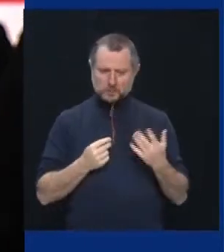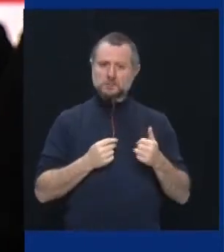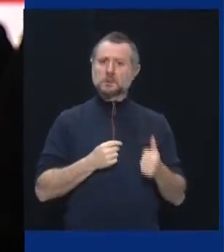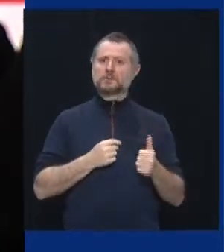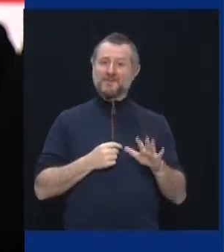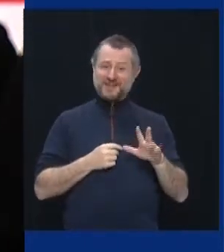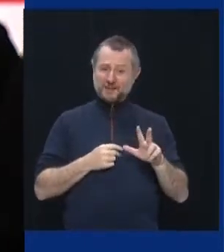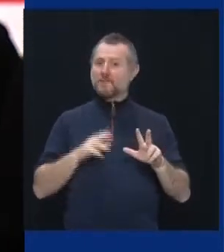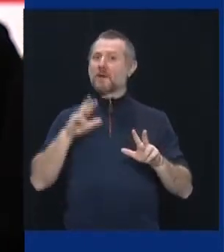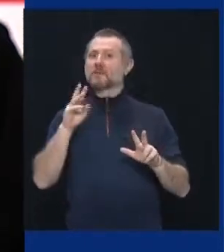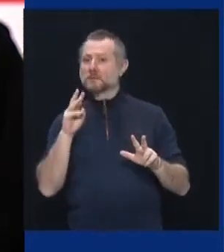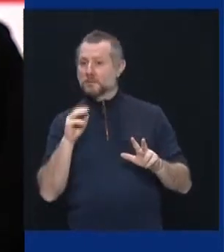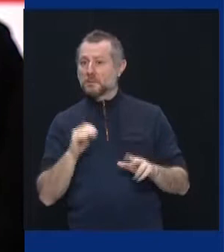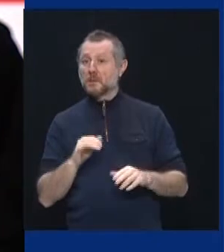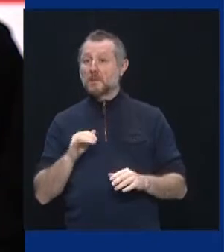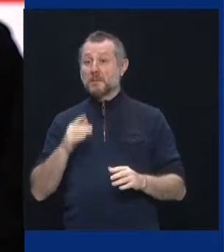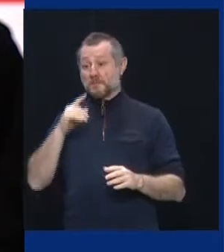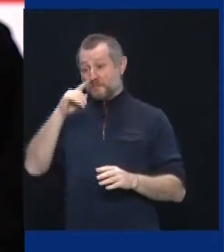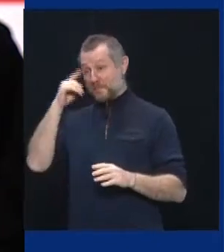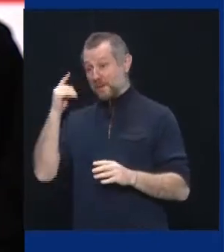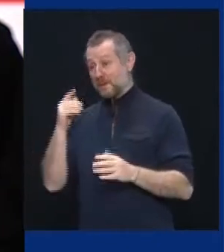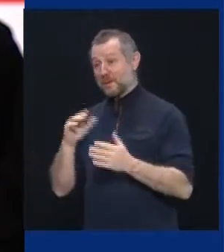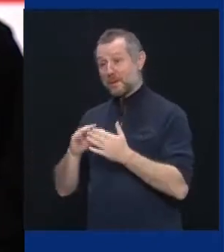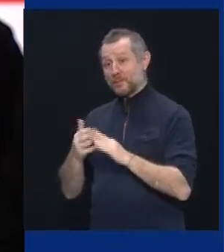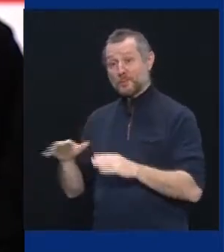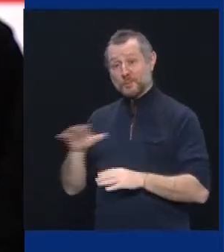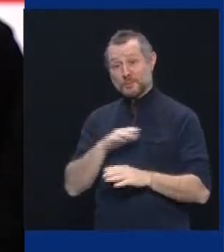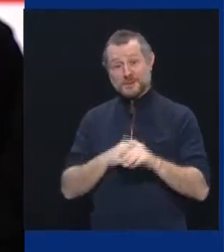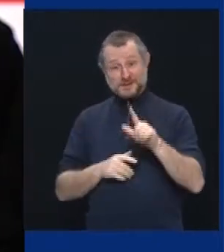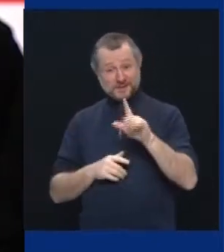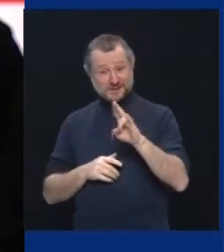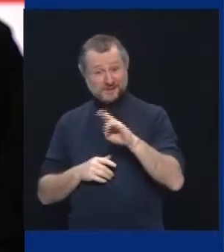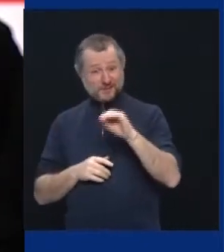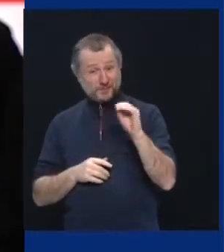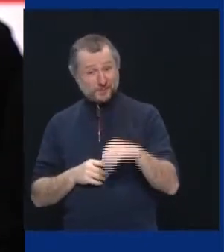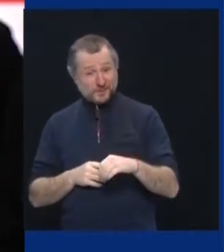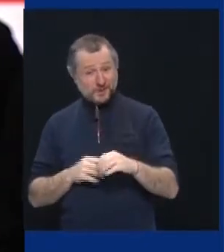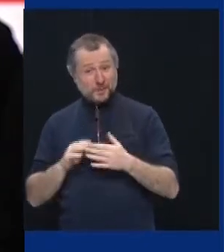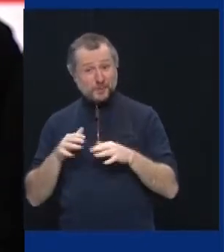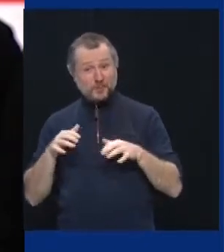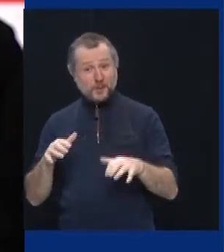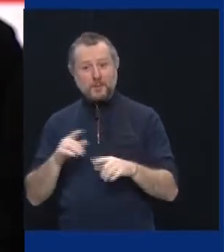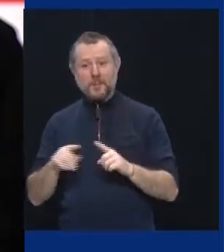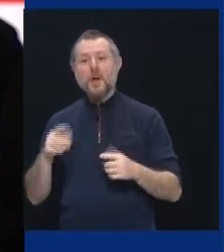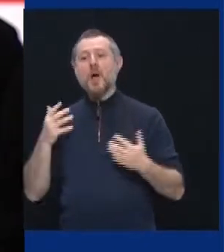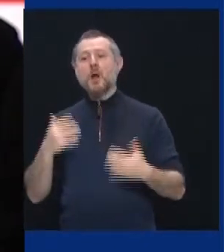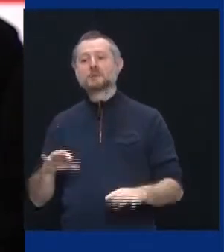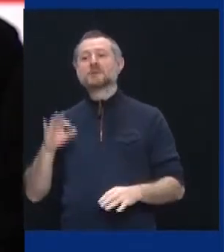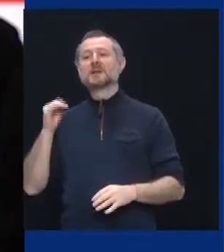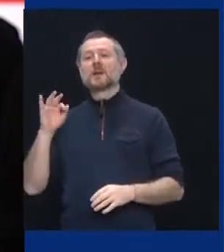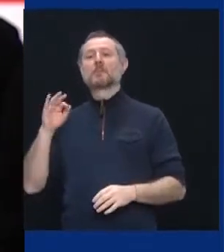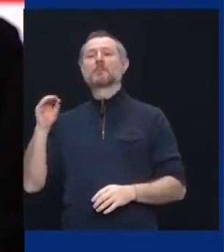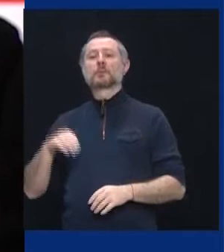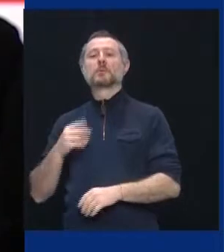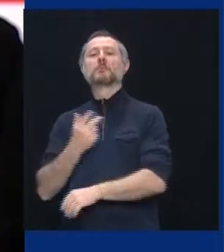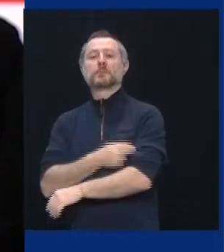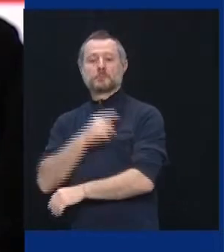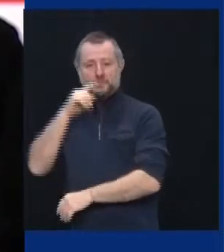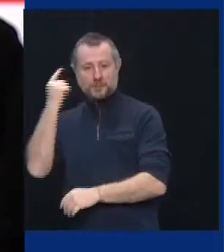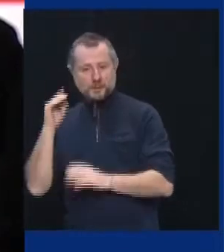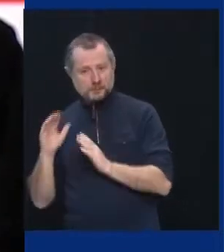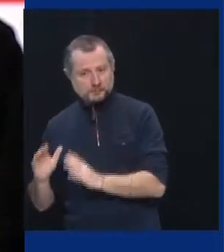Members of the black community, 27%, only 19% of the vaccines. Members of the Hispanic